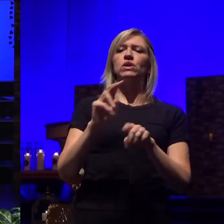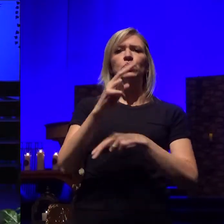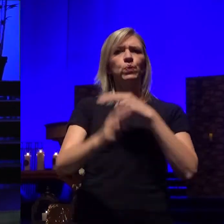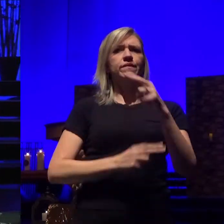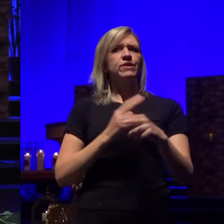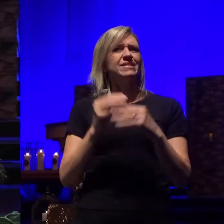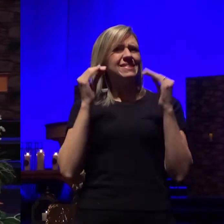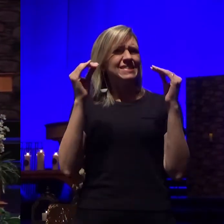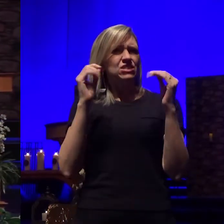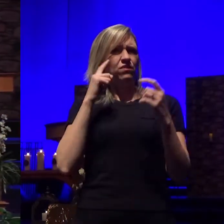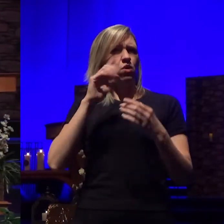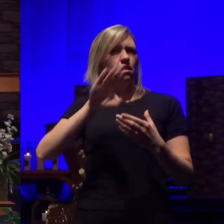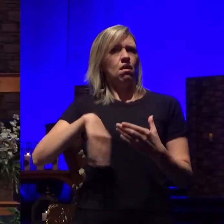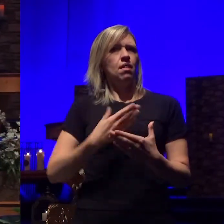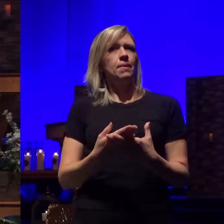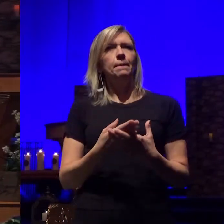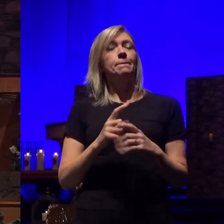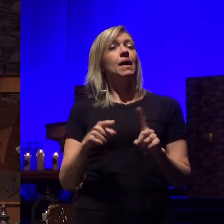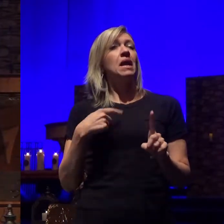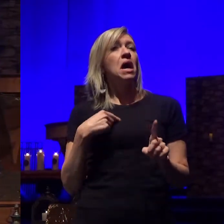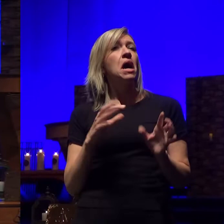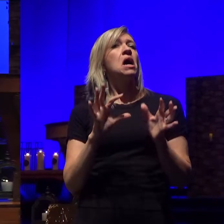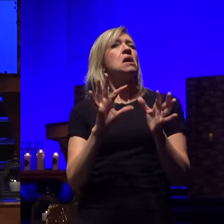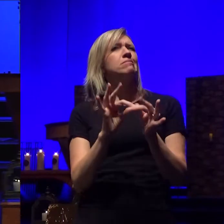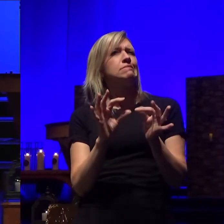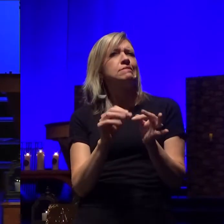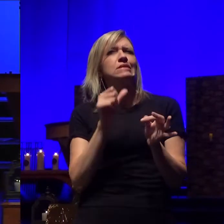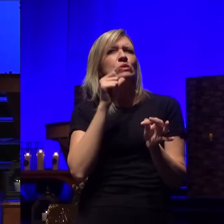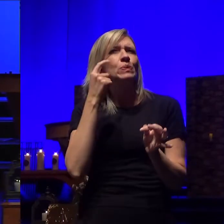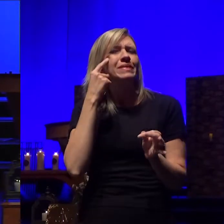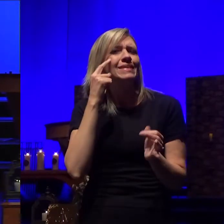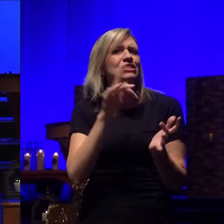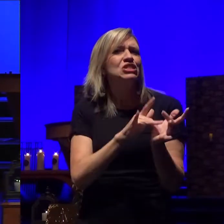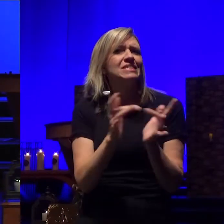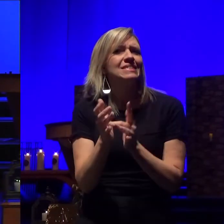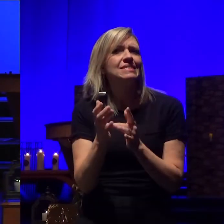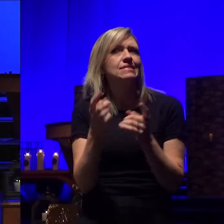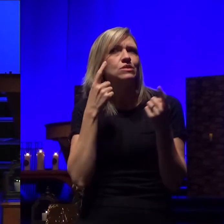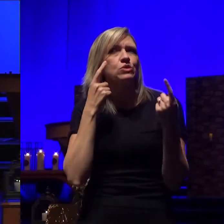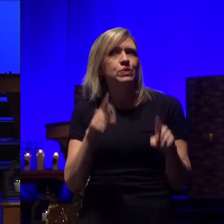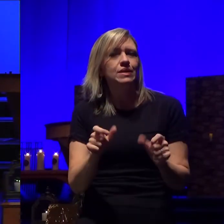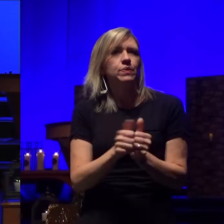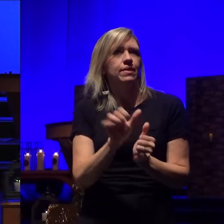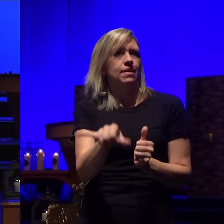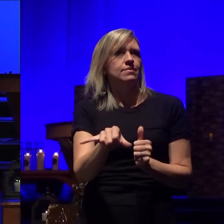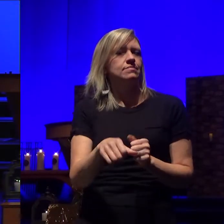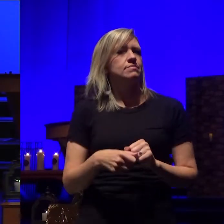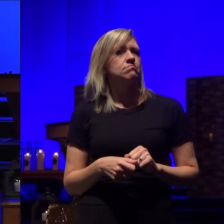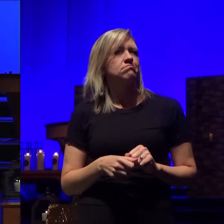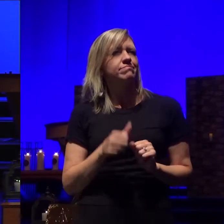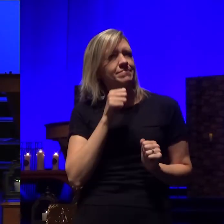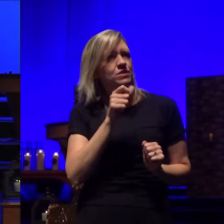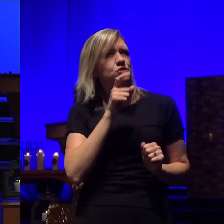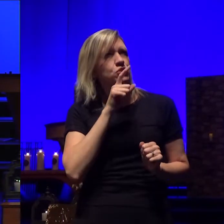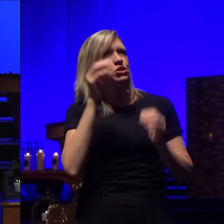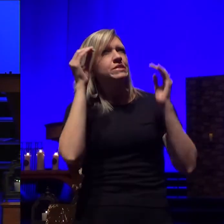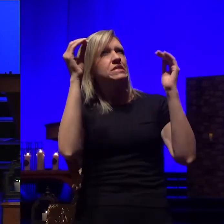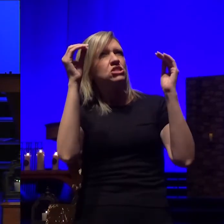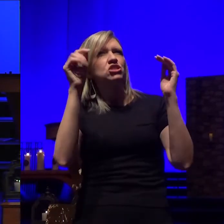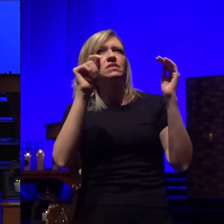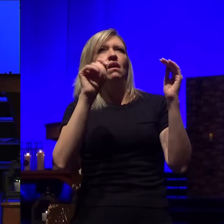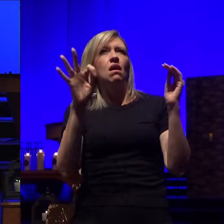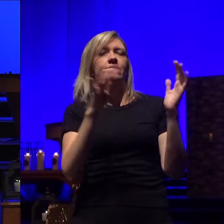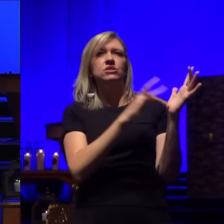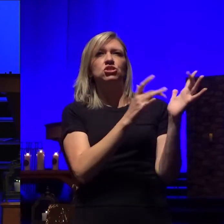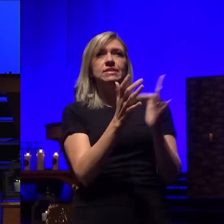all. And I would just make the argument that I don't know if Jesus would agree with that. I don't know if the teachings of Jesus would tell us